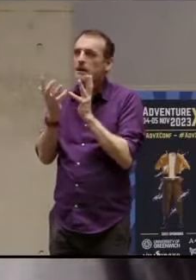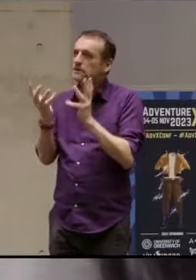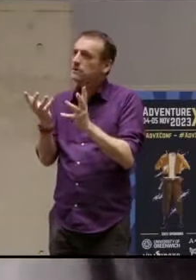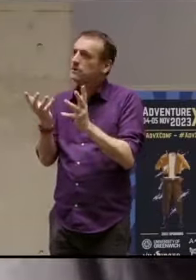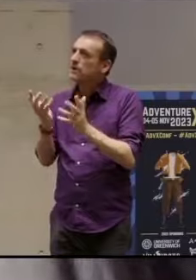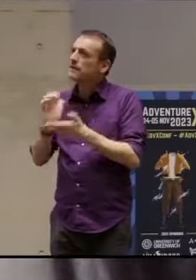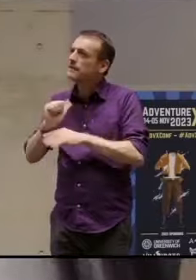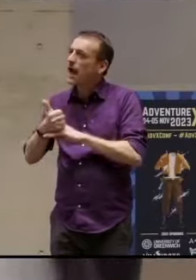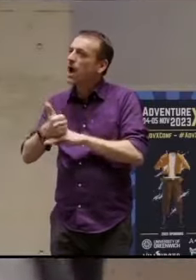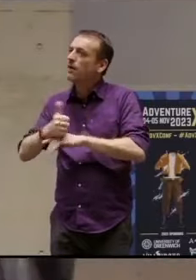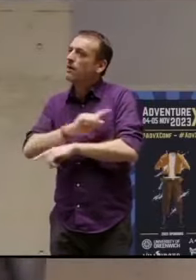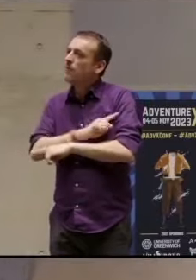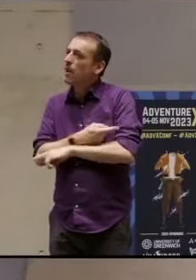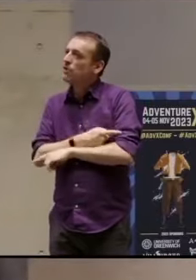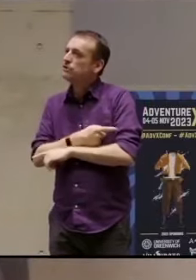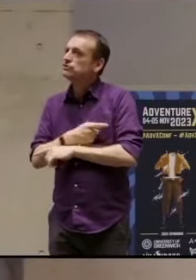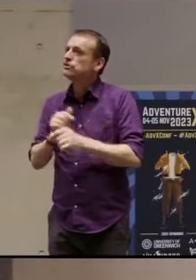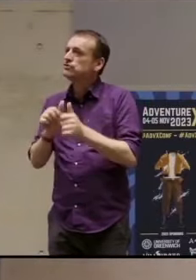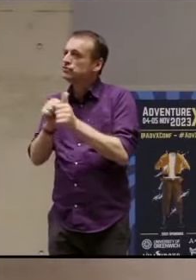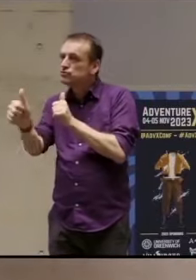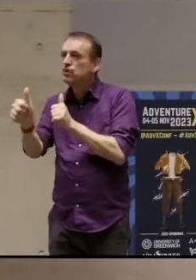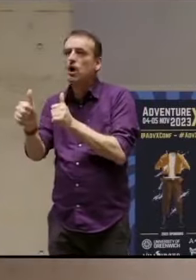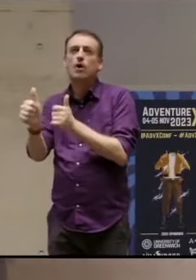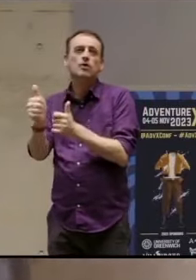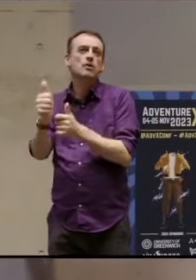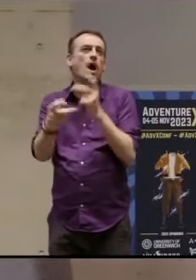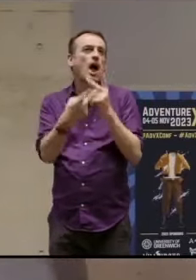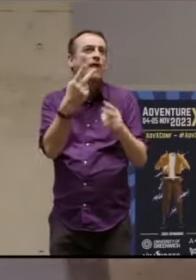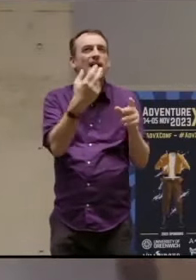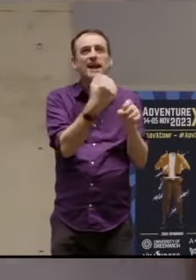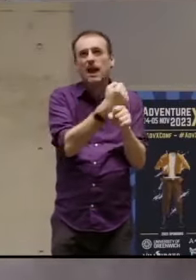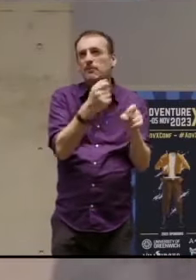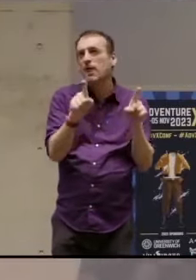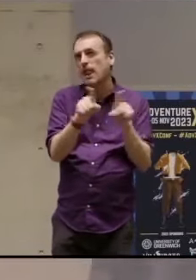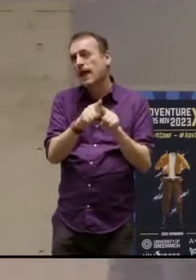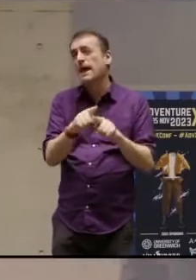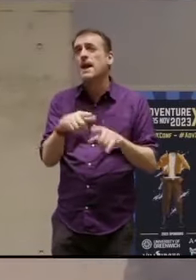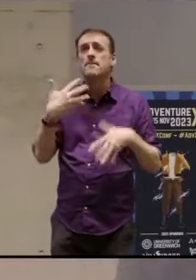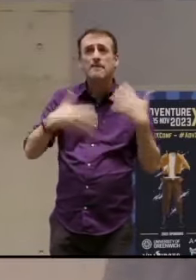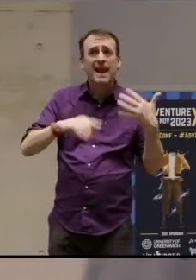led titles like Painkiller and The Vanishing of Ethan Carter.